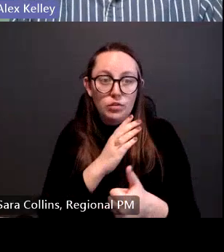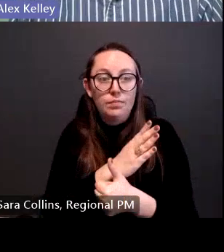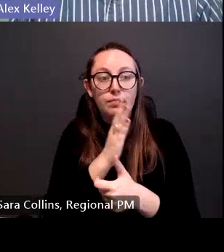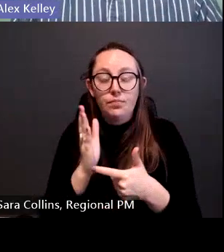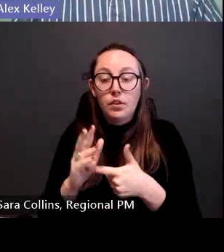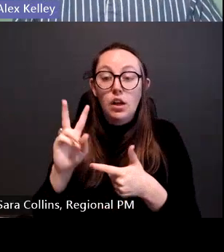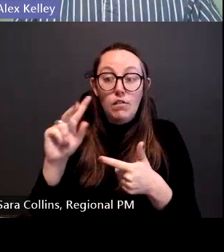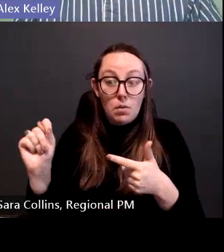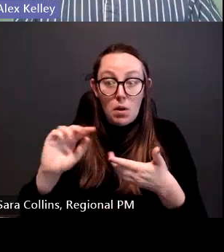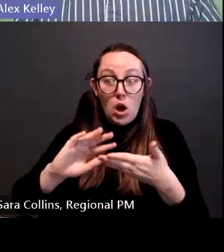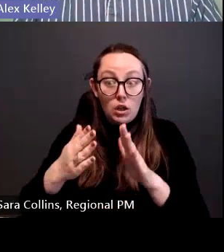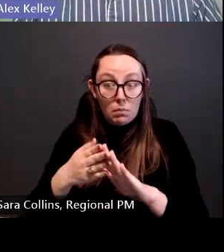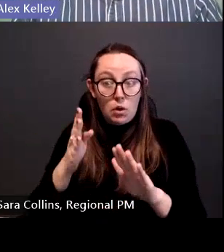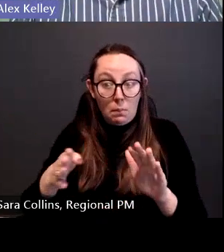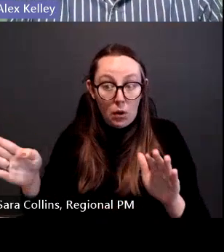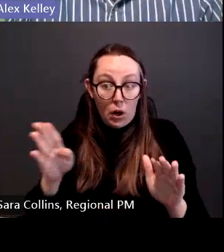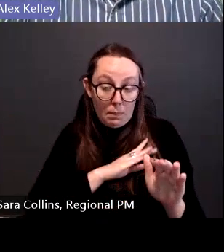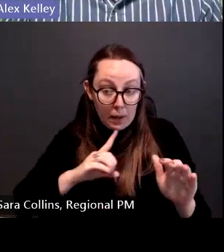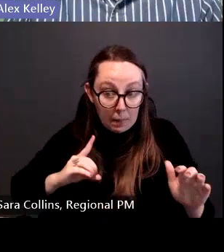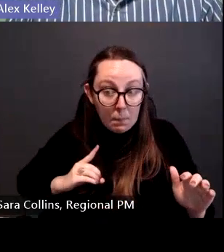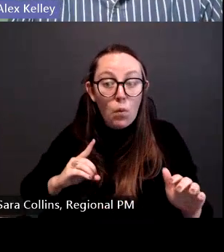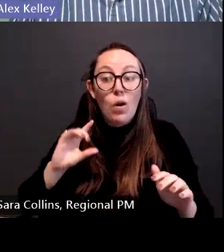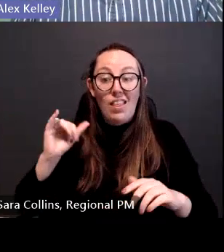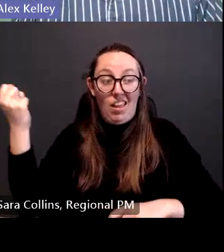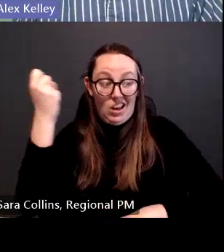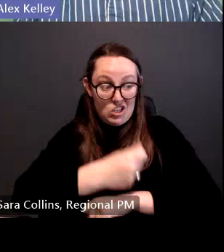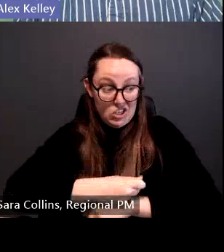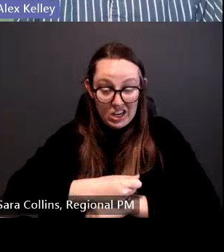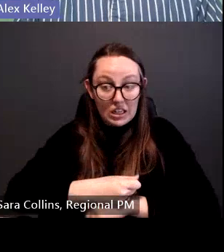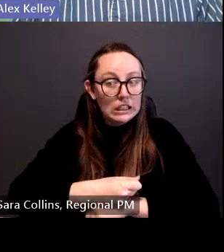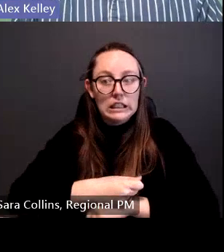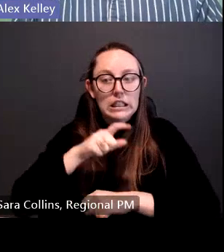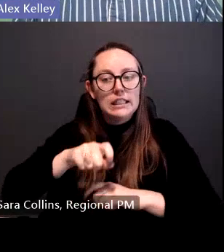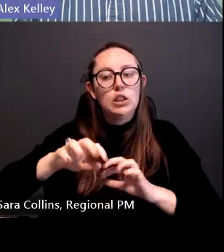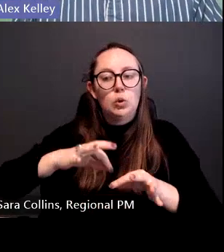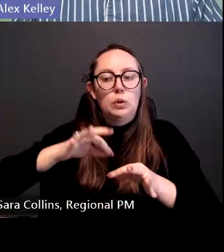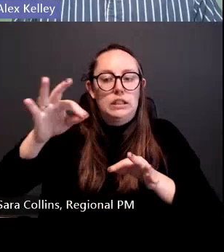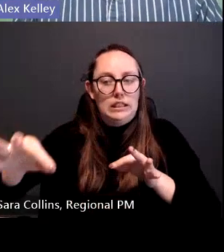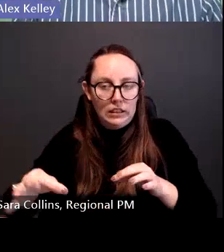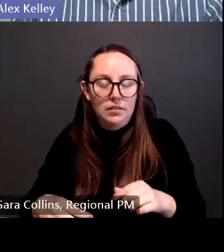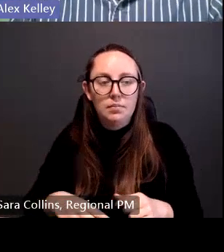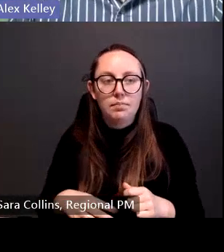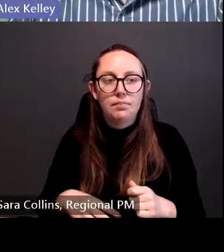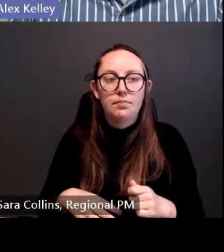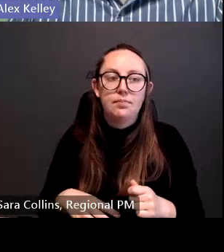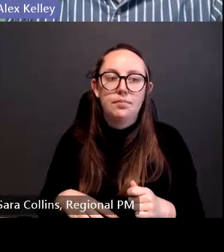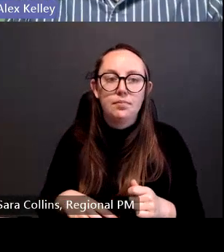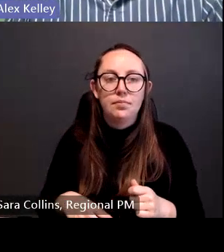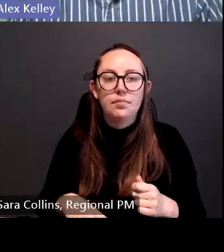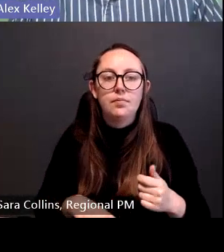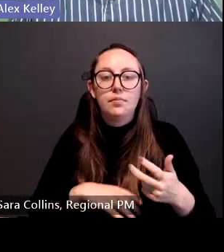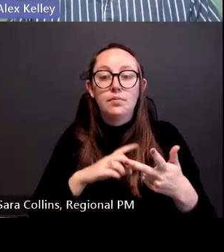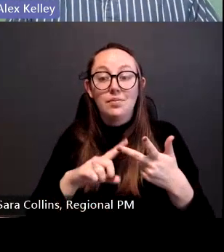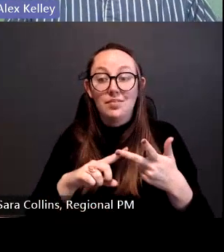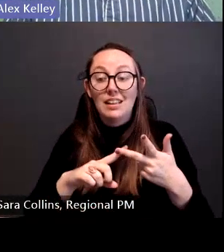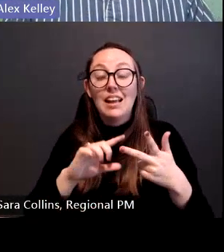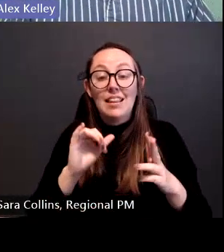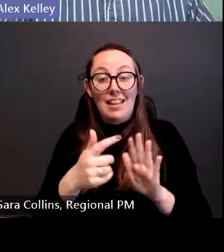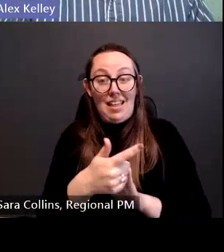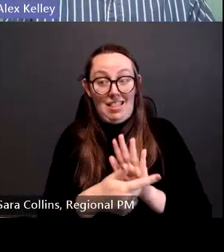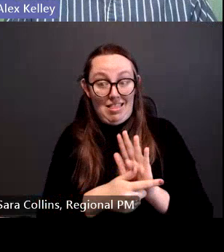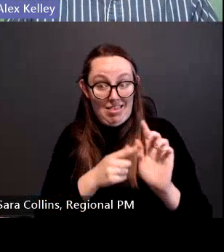date should be extended. And there are ways in which the statutory goals should be updated. Just